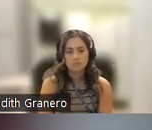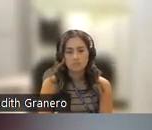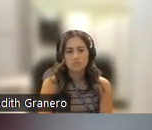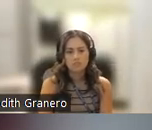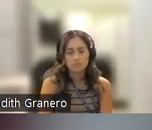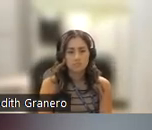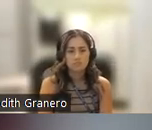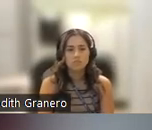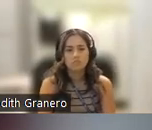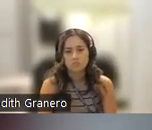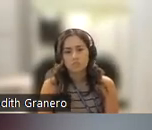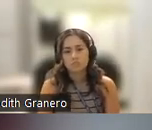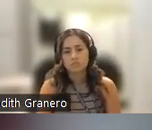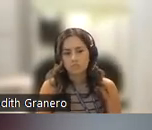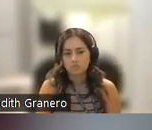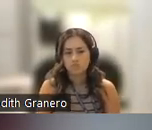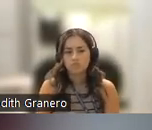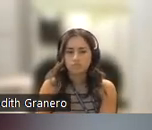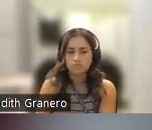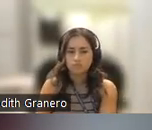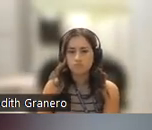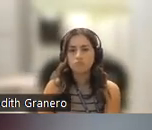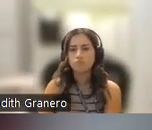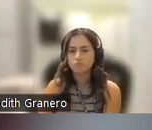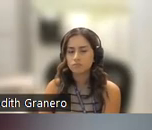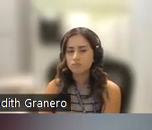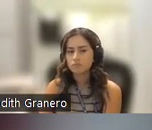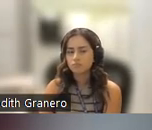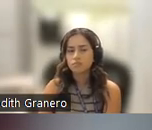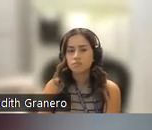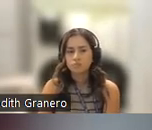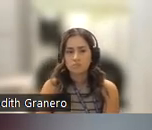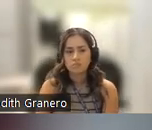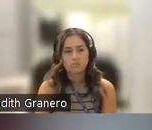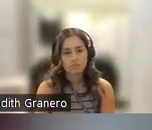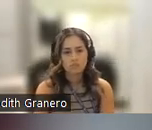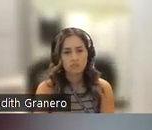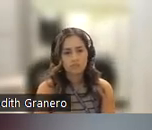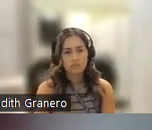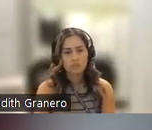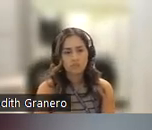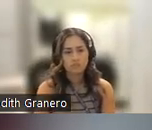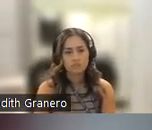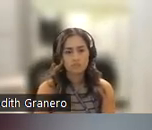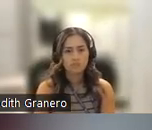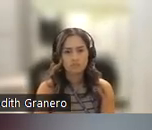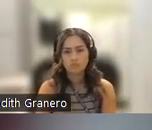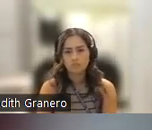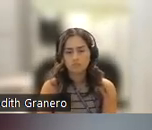talked about today. So that language is not over. And that's the reason why I chose to show the